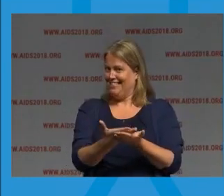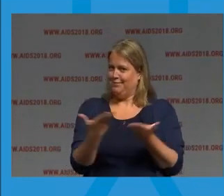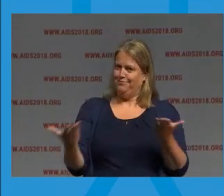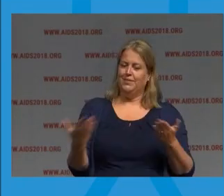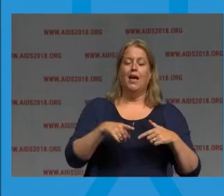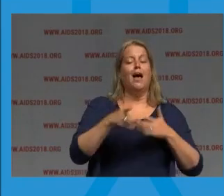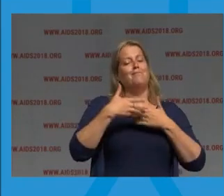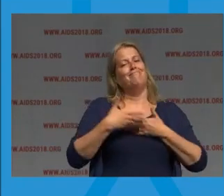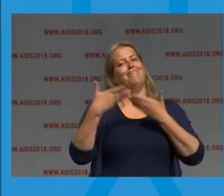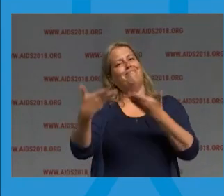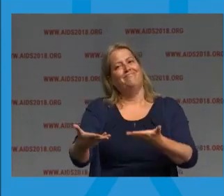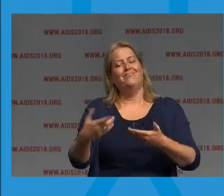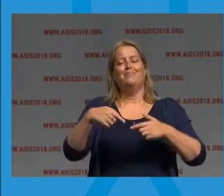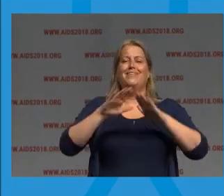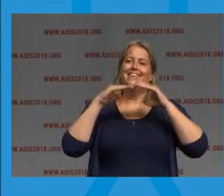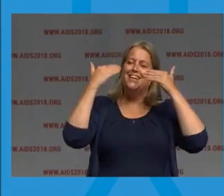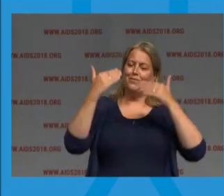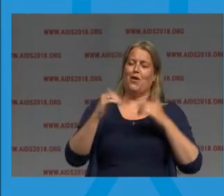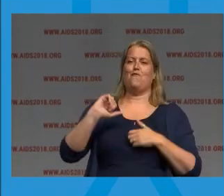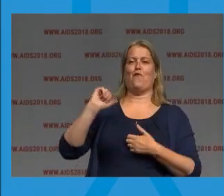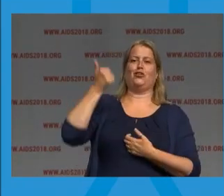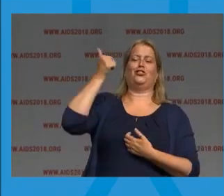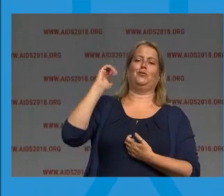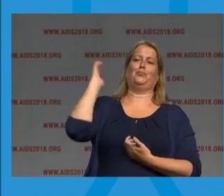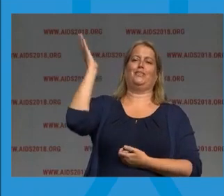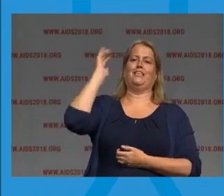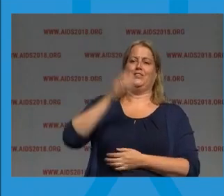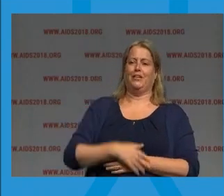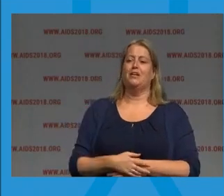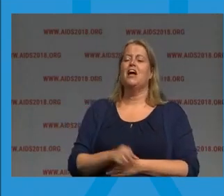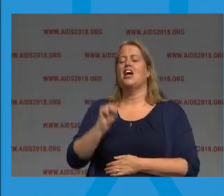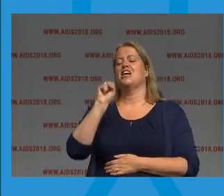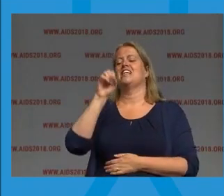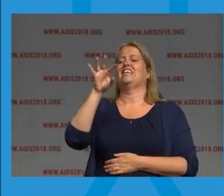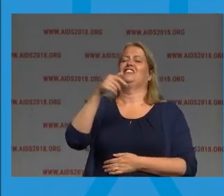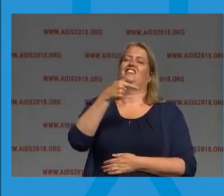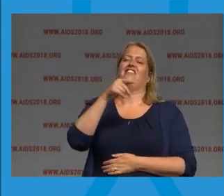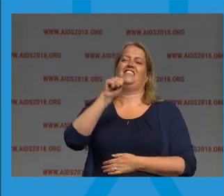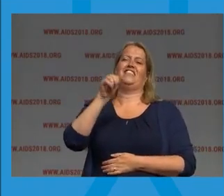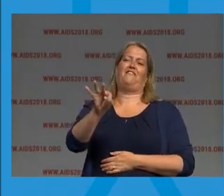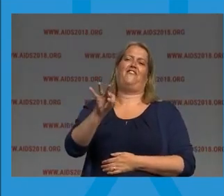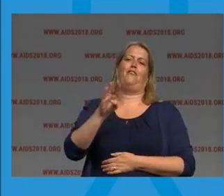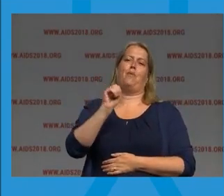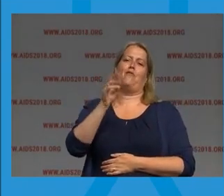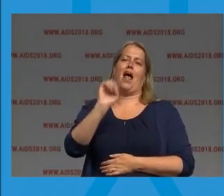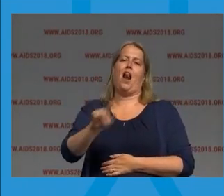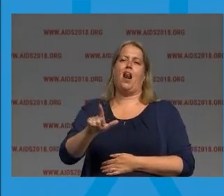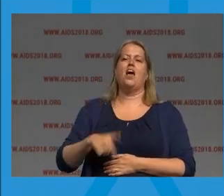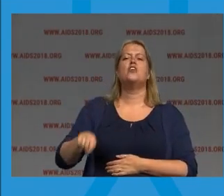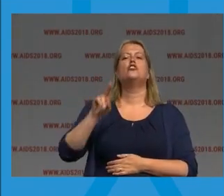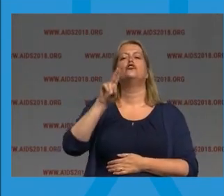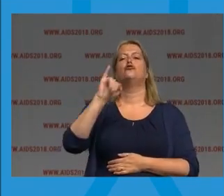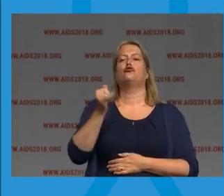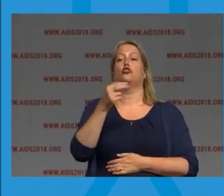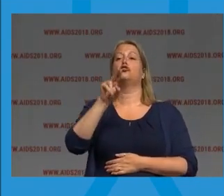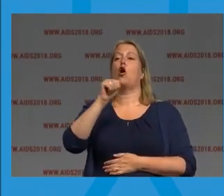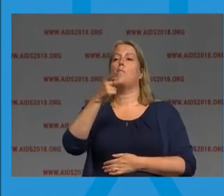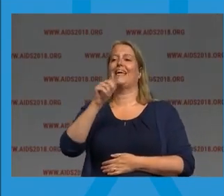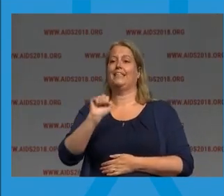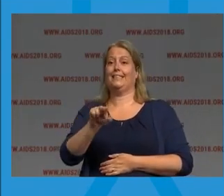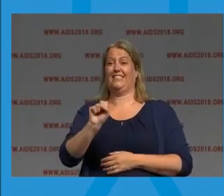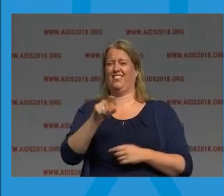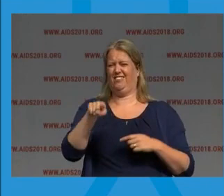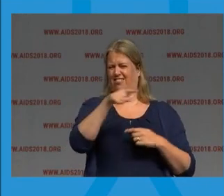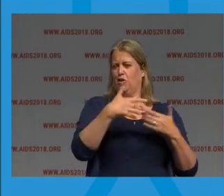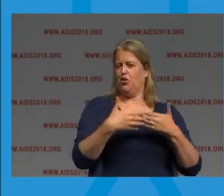you to our first presenter. Steph Burrell, from the Johns Hopkins School of Public Health in the USA, is now going to talk to us